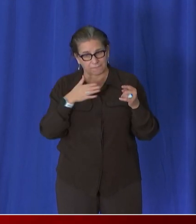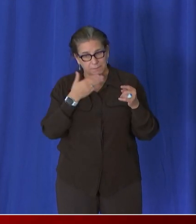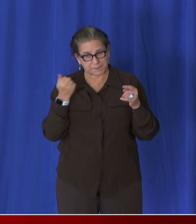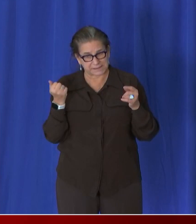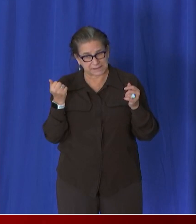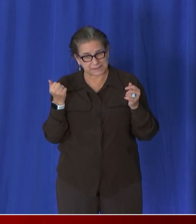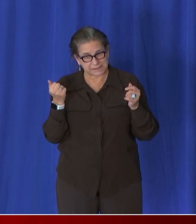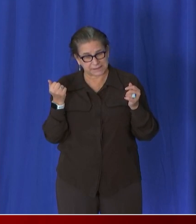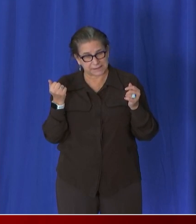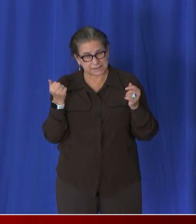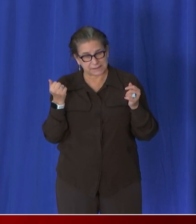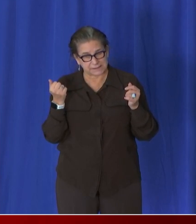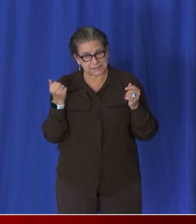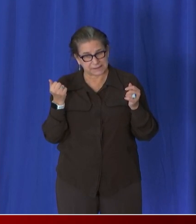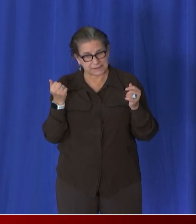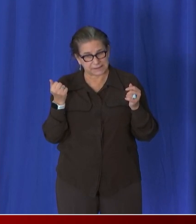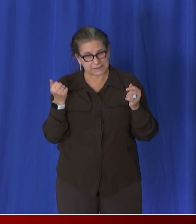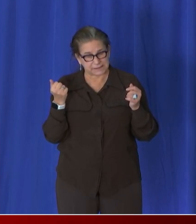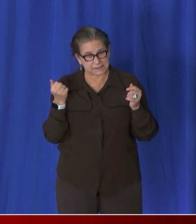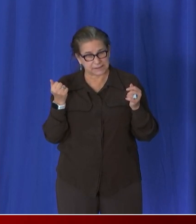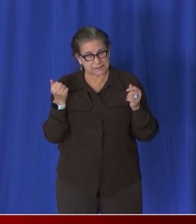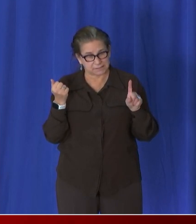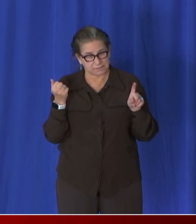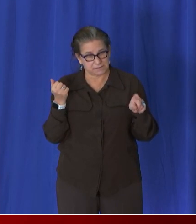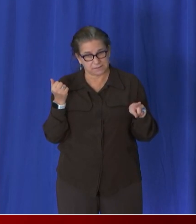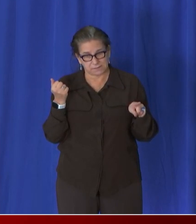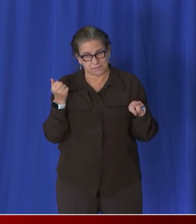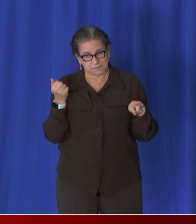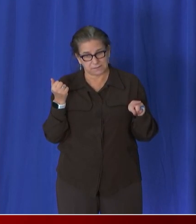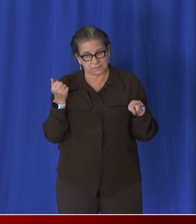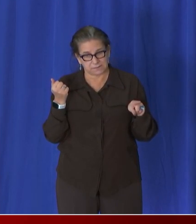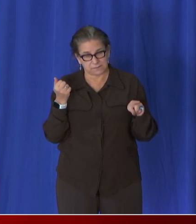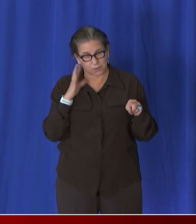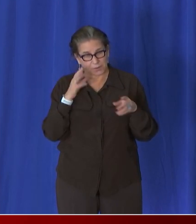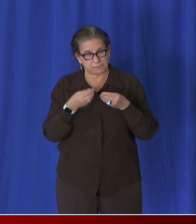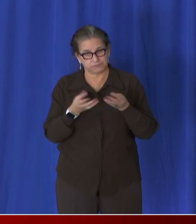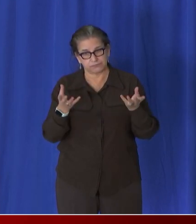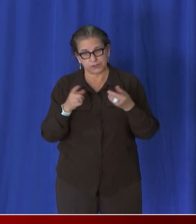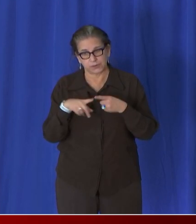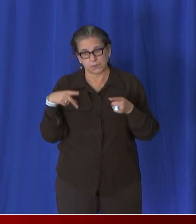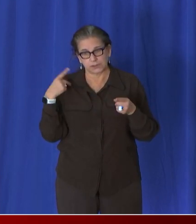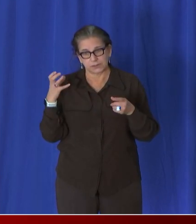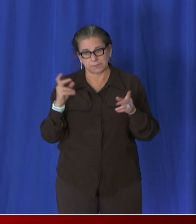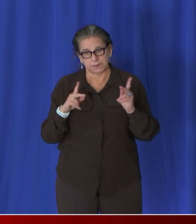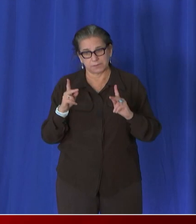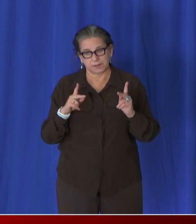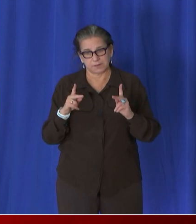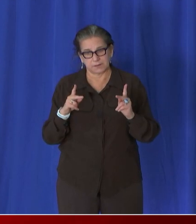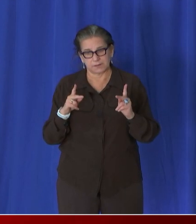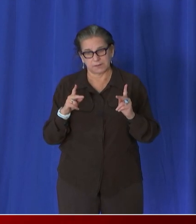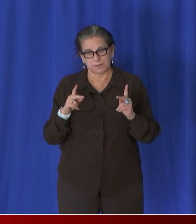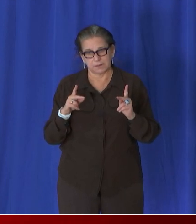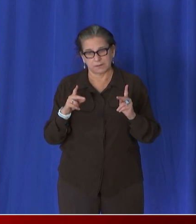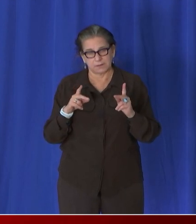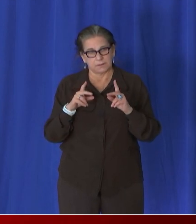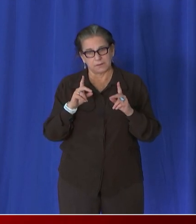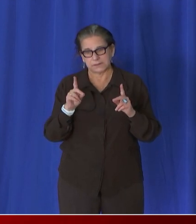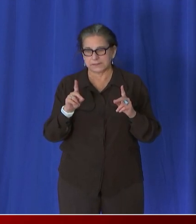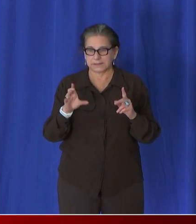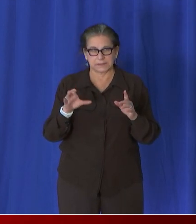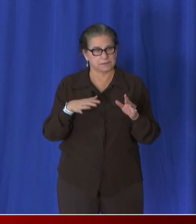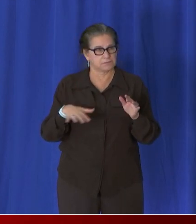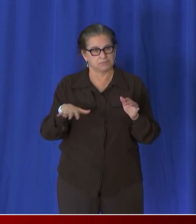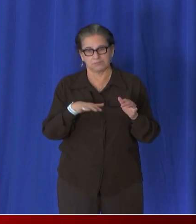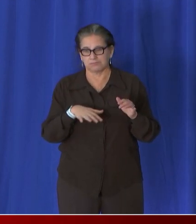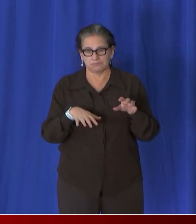be looking into that for district-supported activities. So at events, you would have them, is that what you're saying?